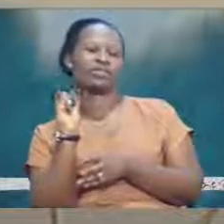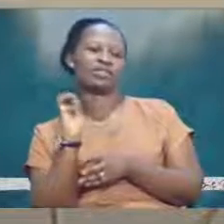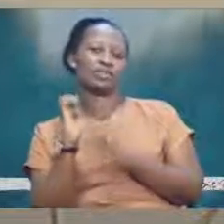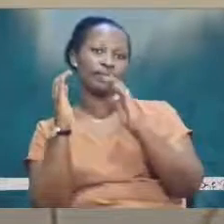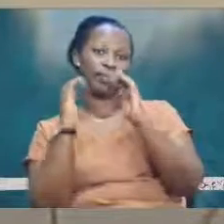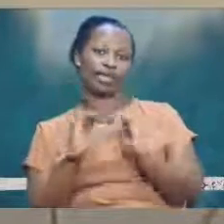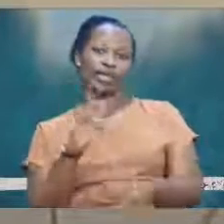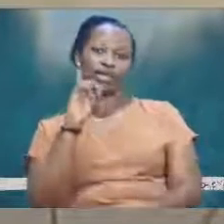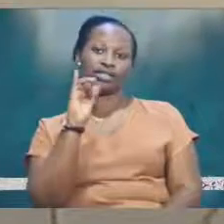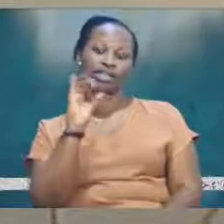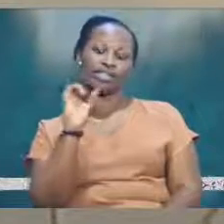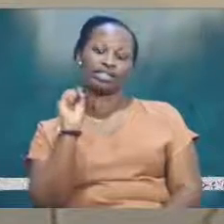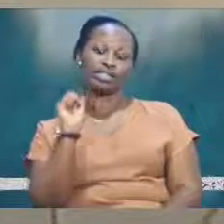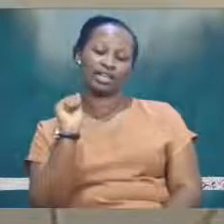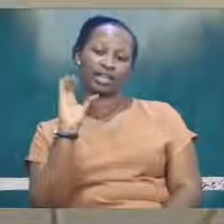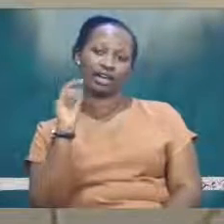are